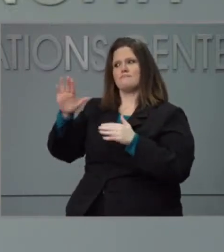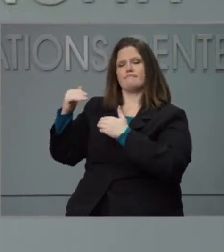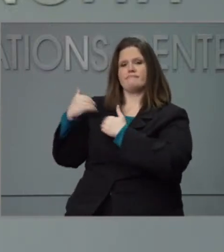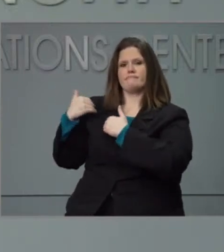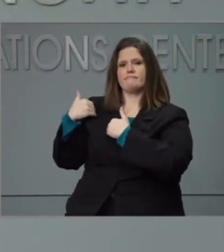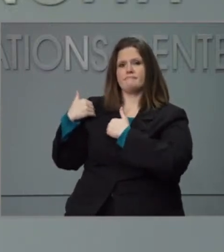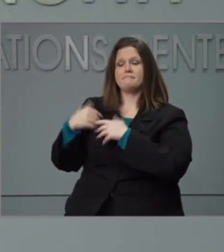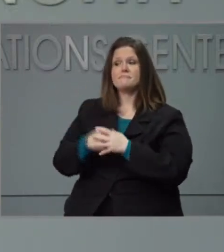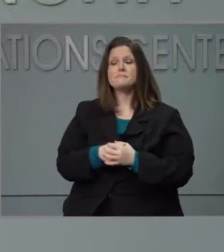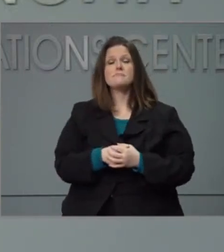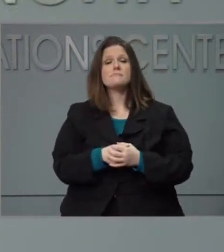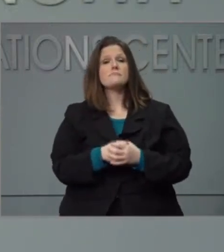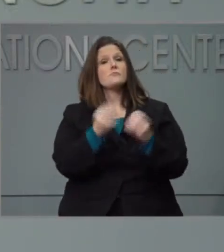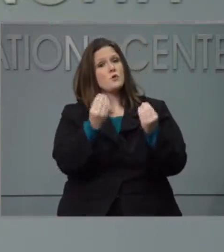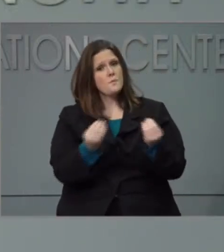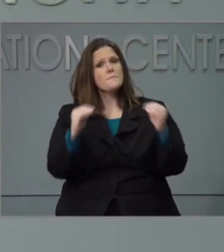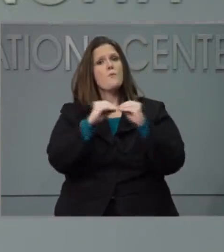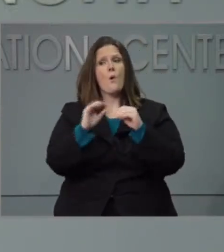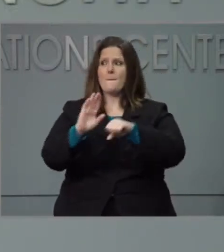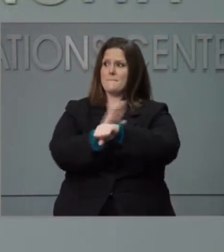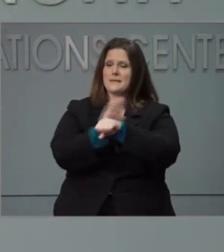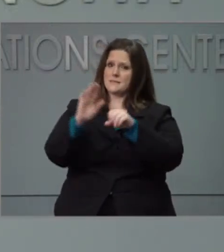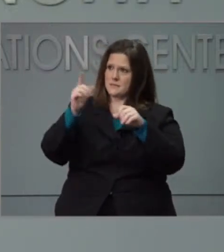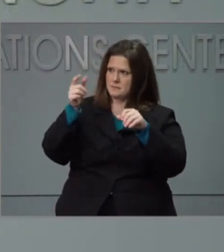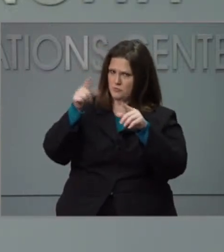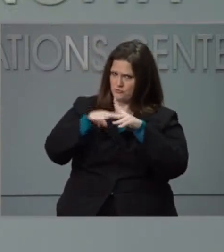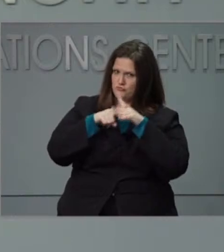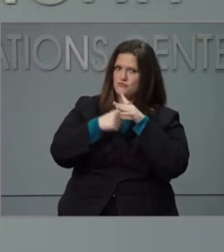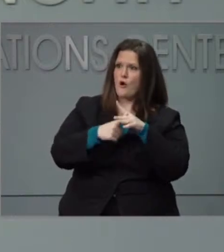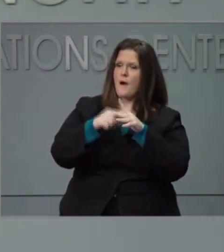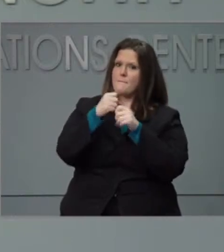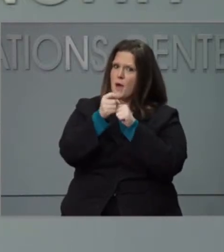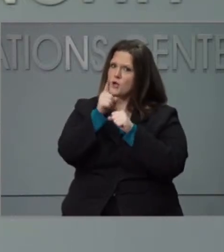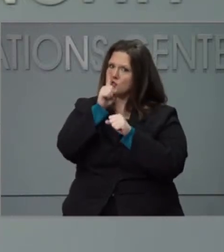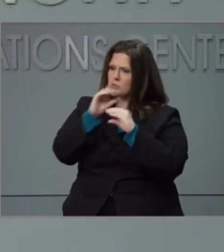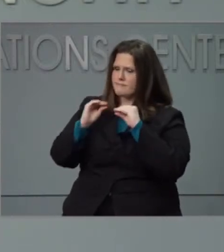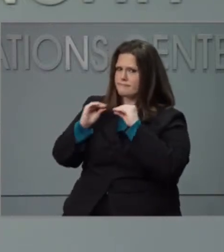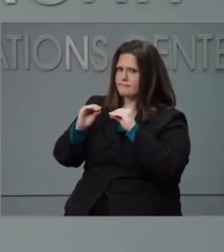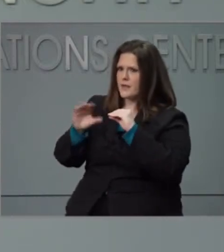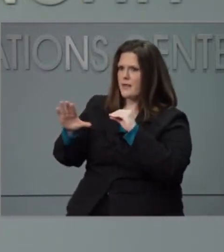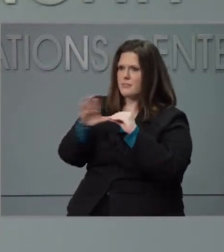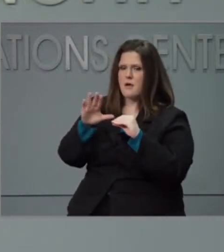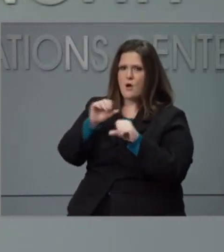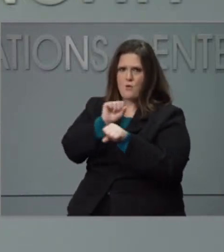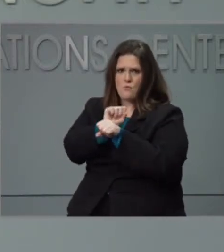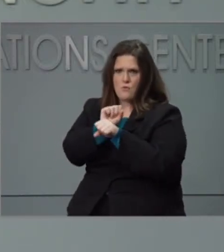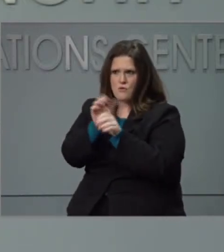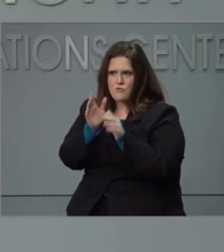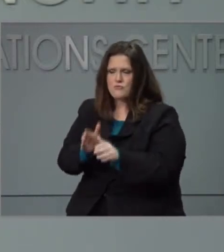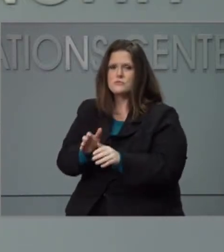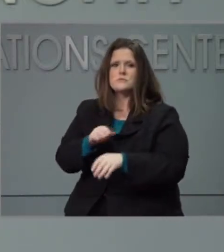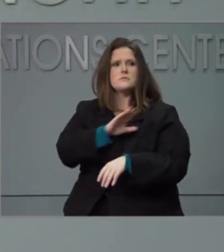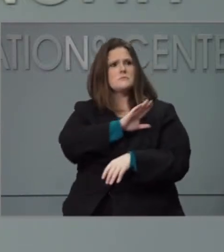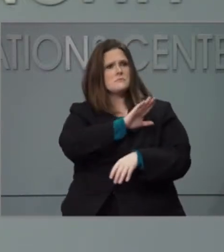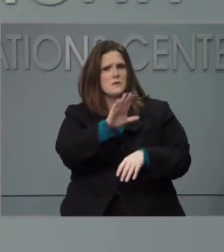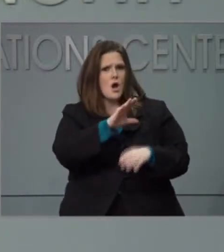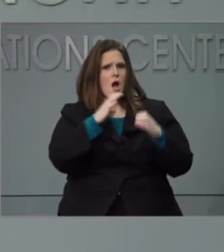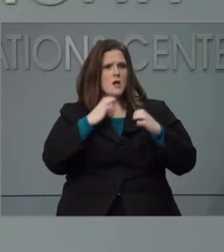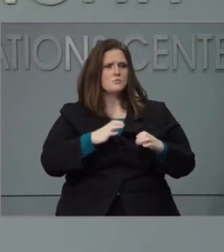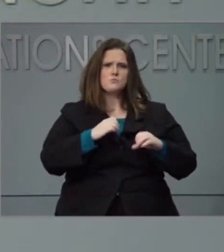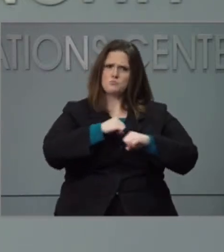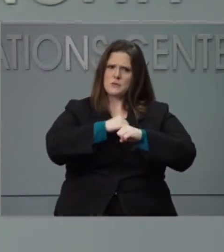are doing more to make sure that their employees and their customers are protected. In